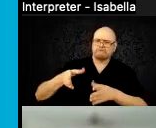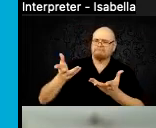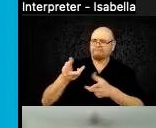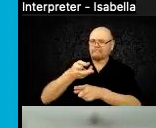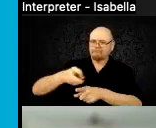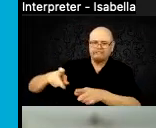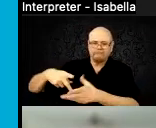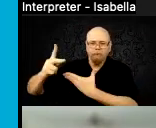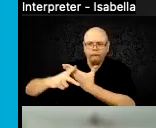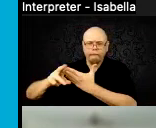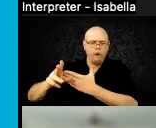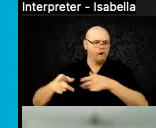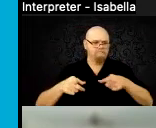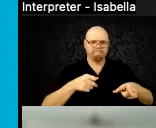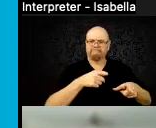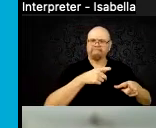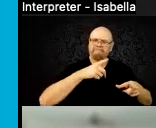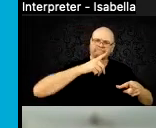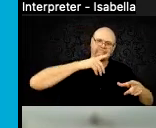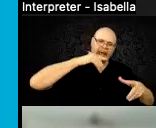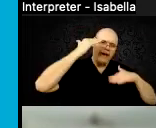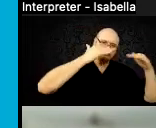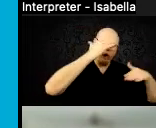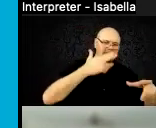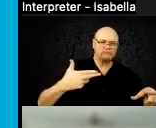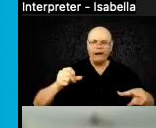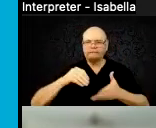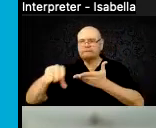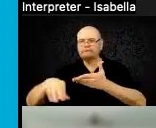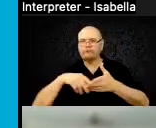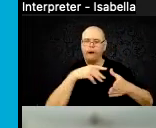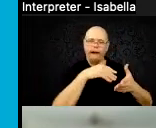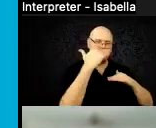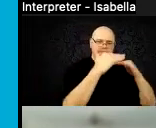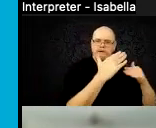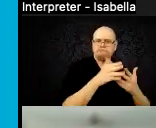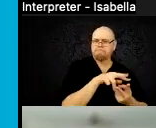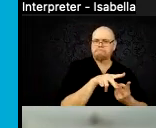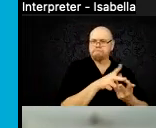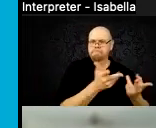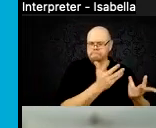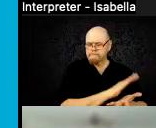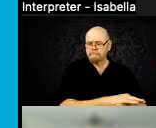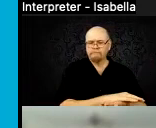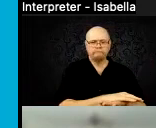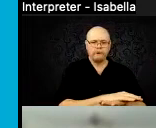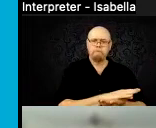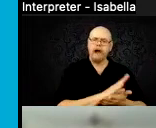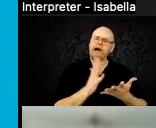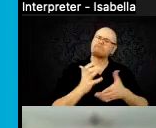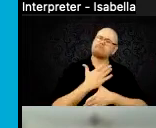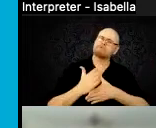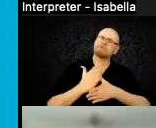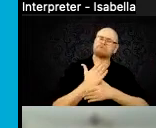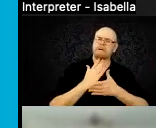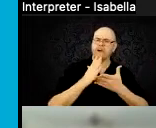DRS customer. But I thought it'd be helpful for us to just share what types of assistance, practically speaking, can